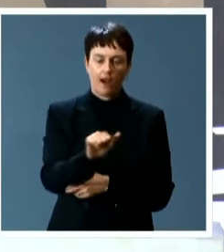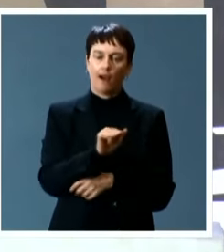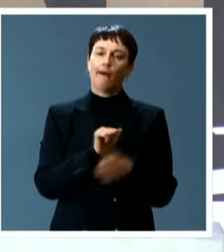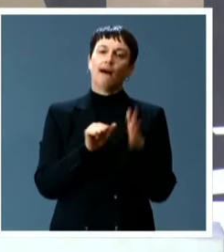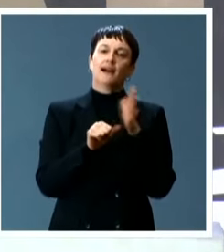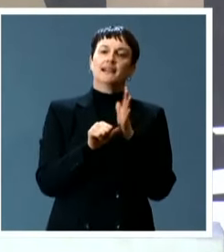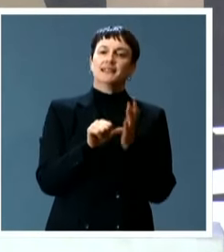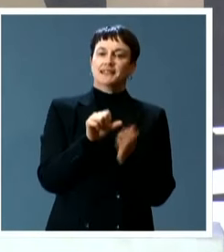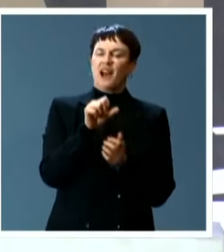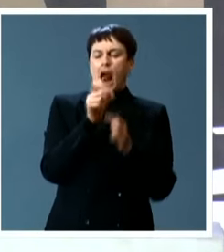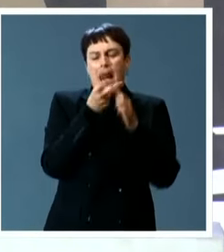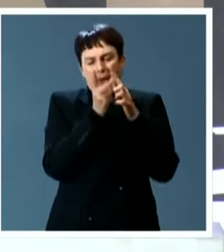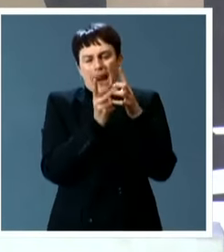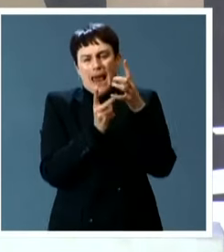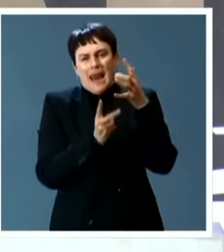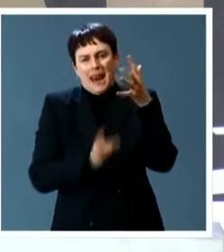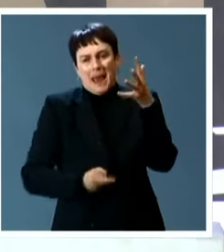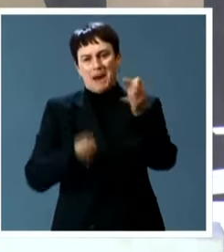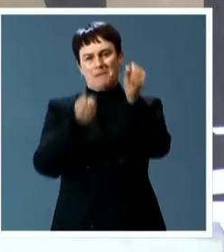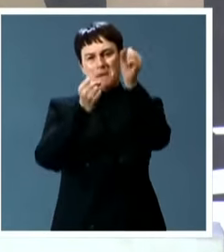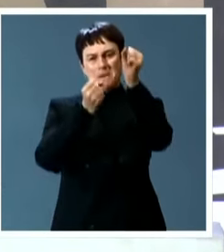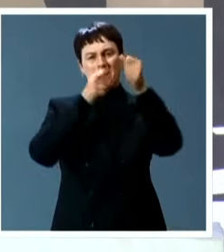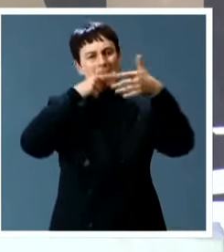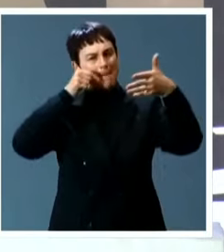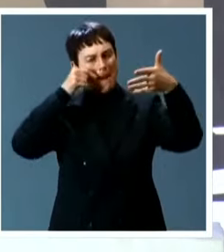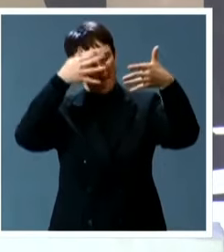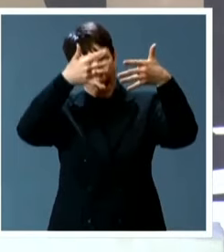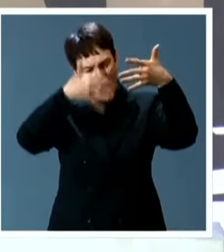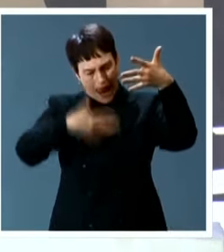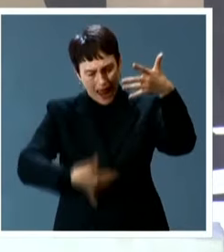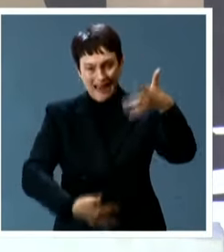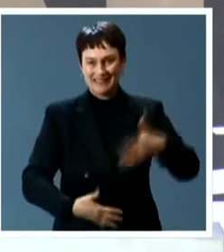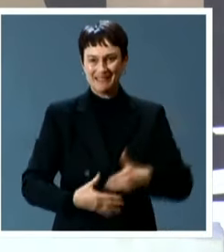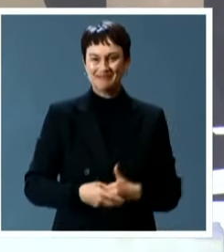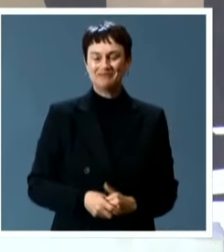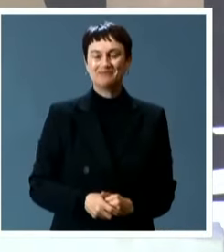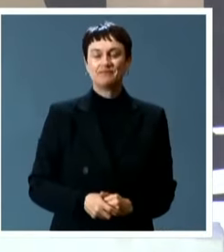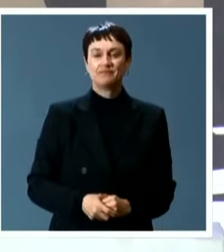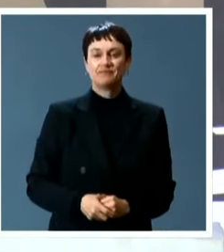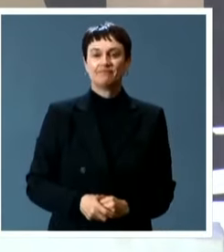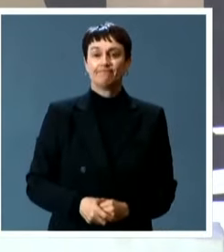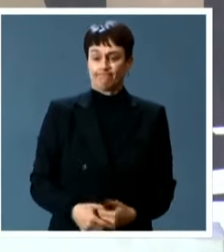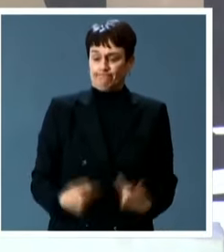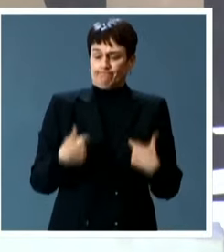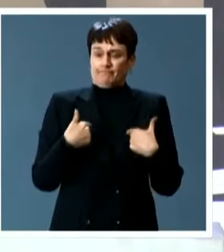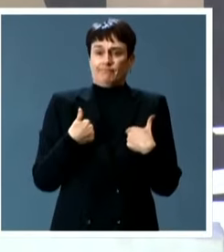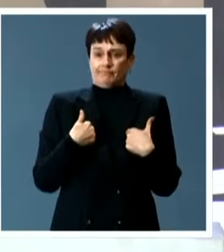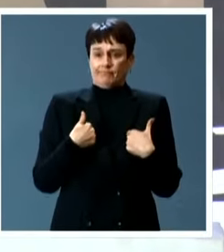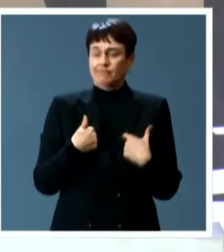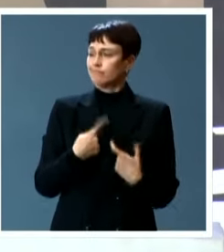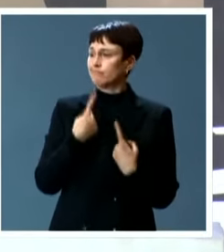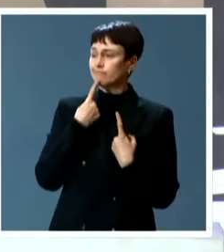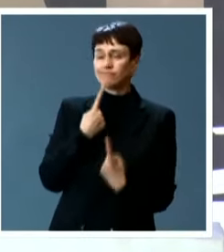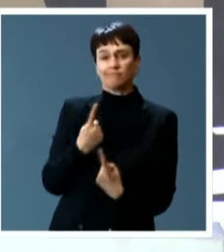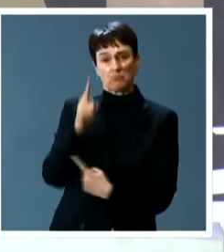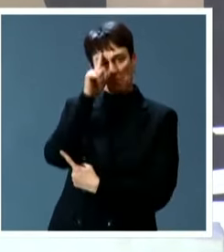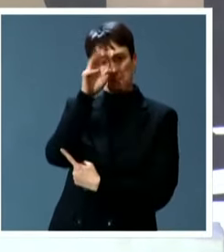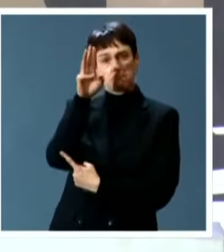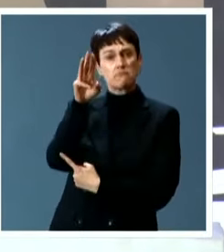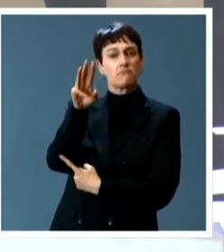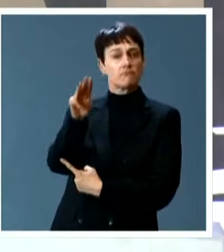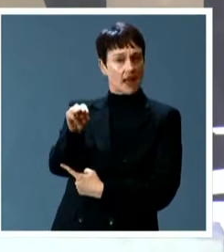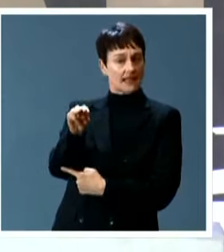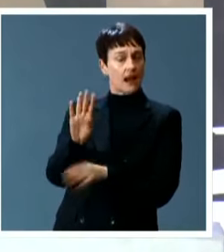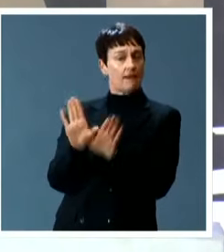Mabekte. I am, as always, grateful to the Nelson Mandela Foundation team for its commitment and hard